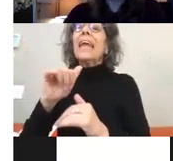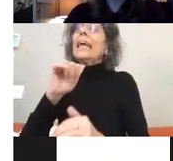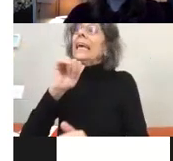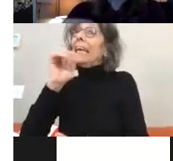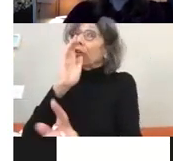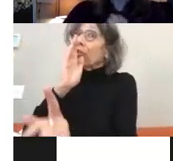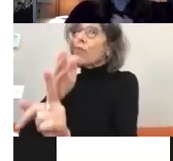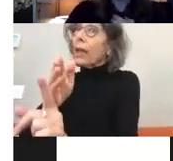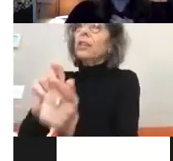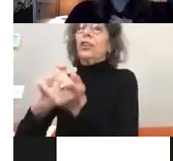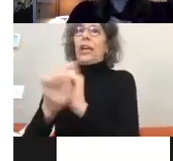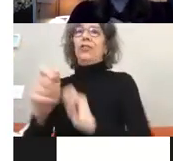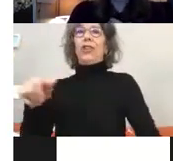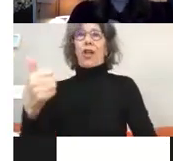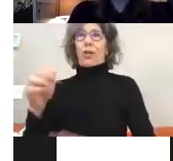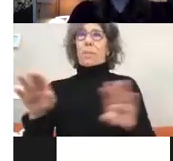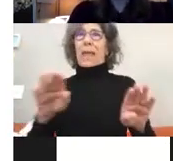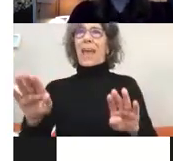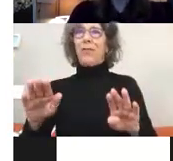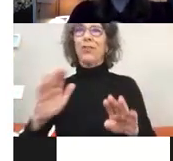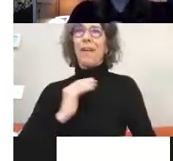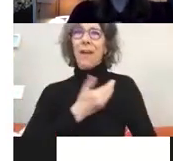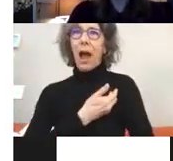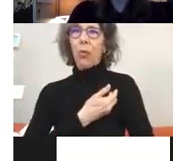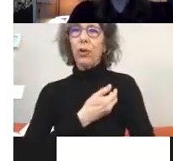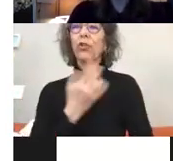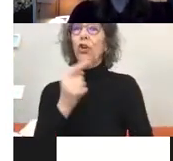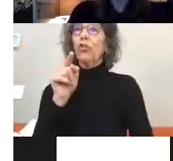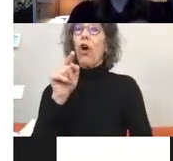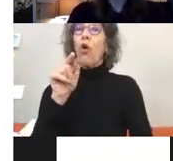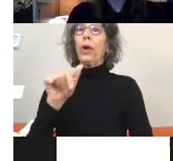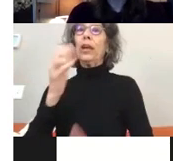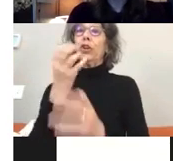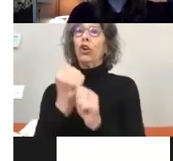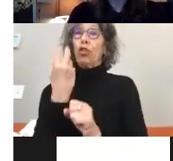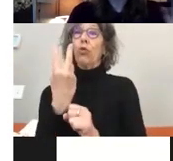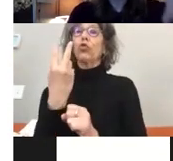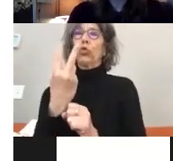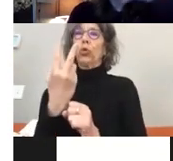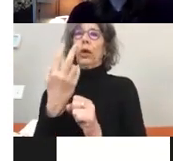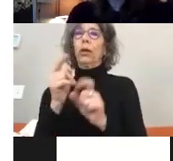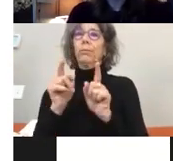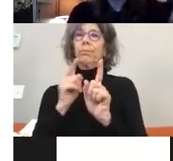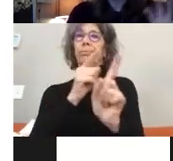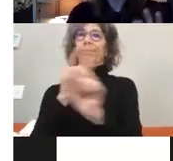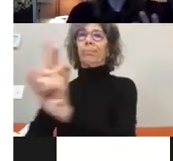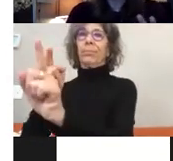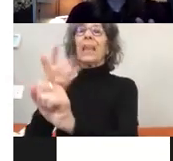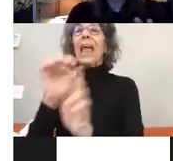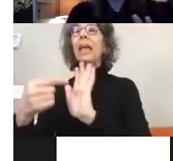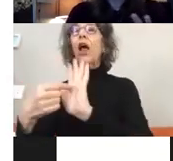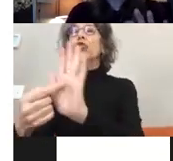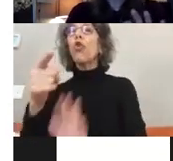have. So, so we took these trajectories, and I'm going to show you like where the patient